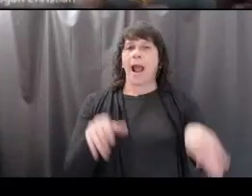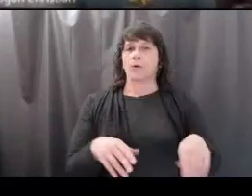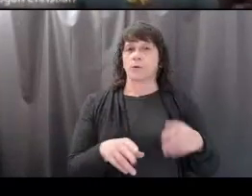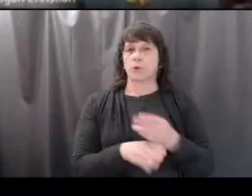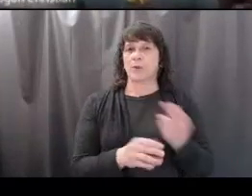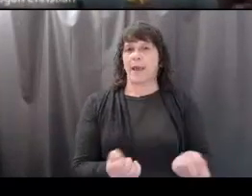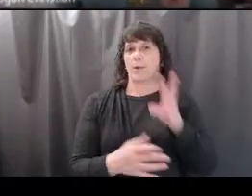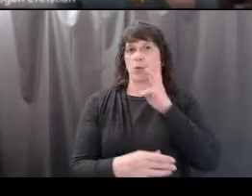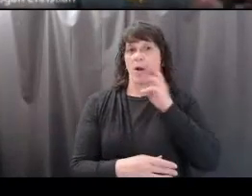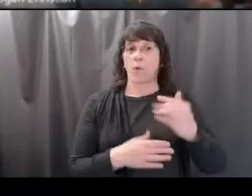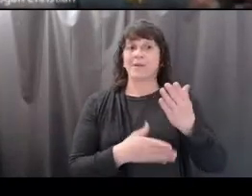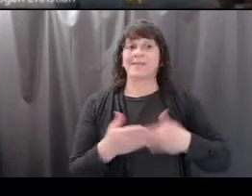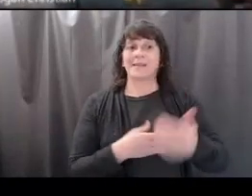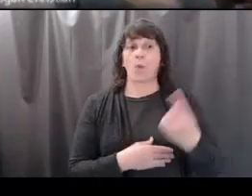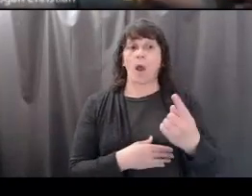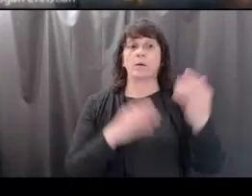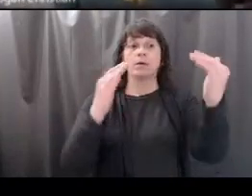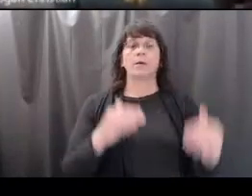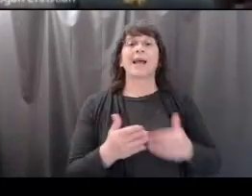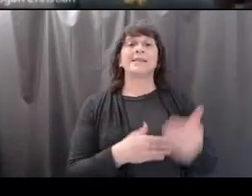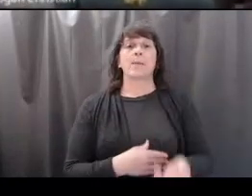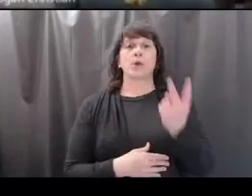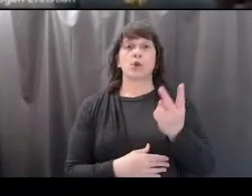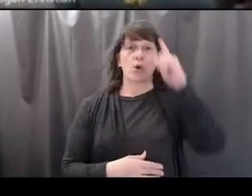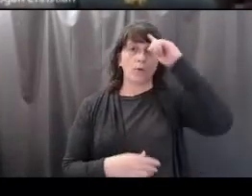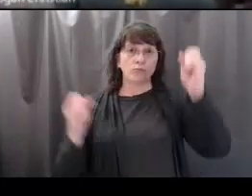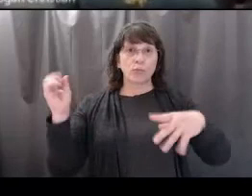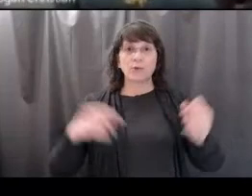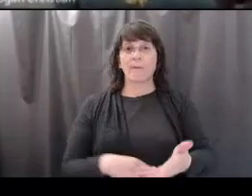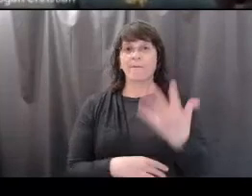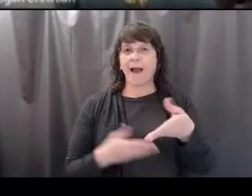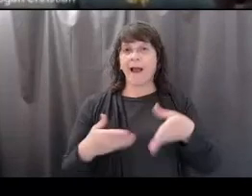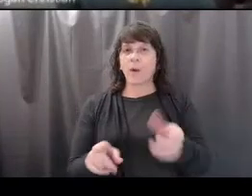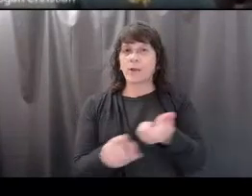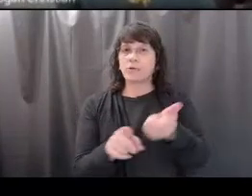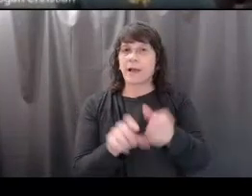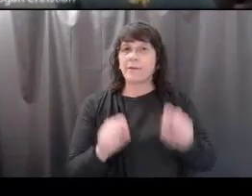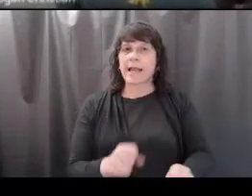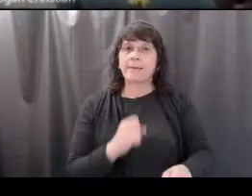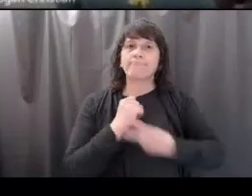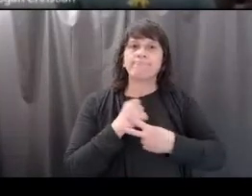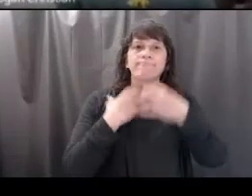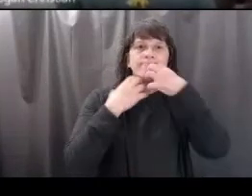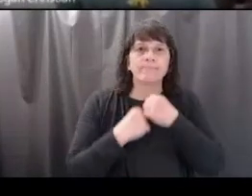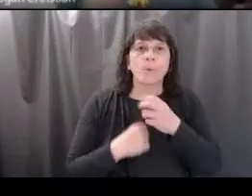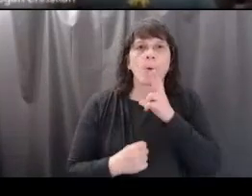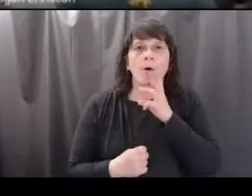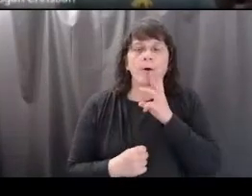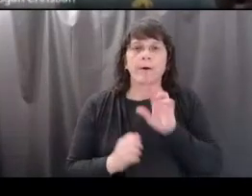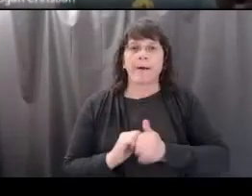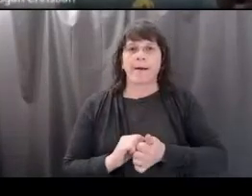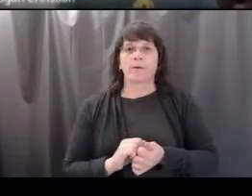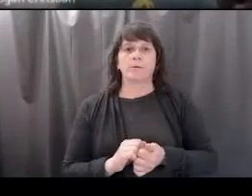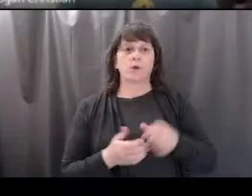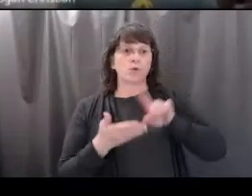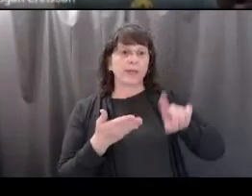step one. Step two is brainstorm 5 ways that you can conserve water. So you can do some